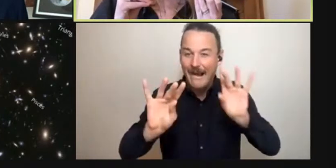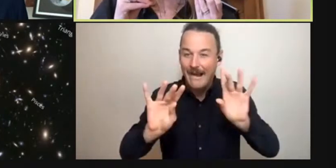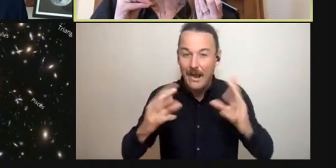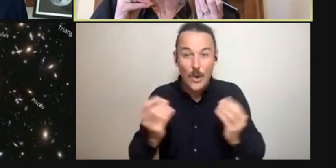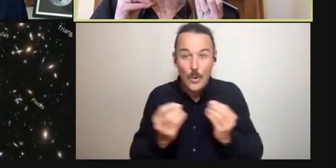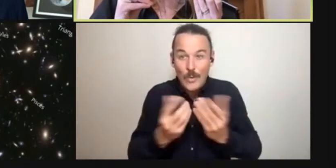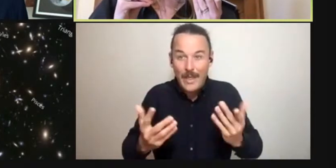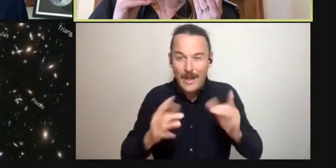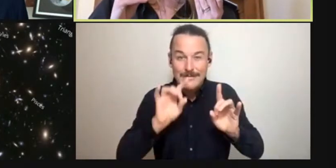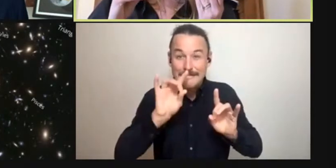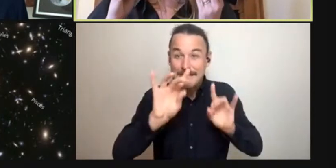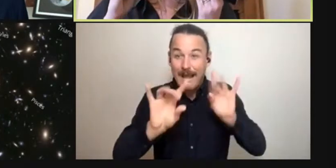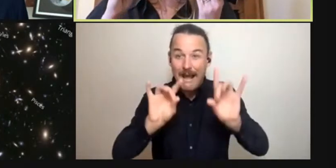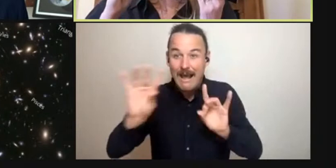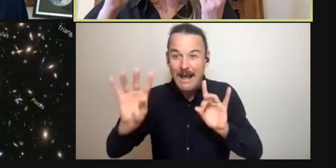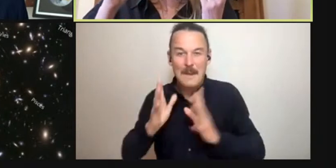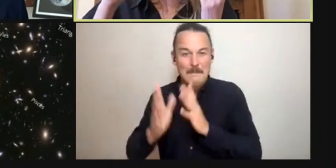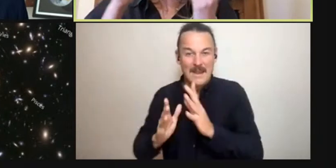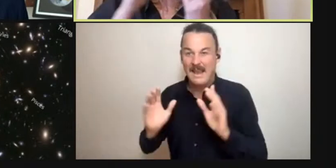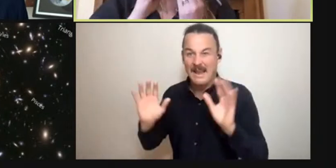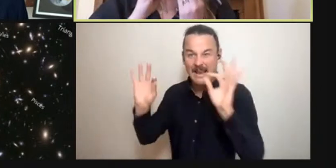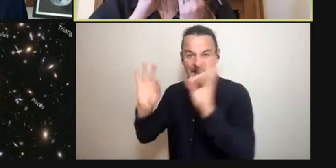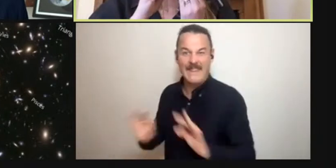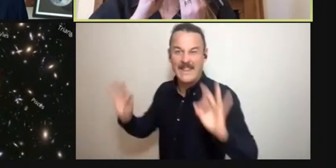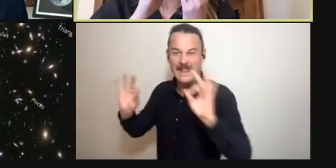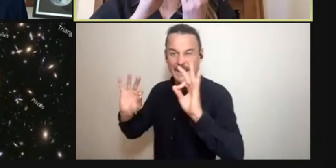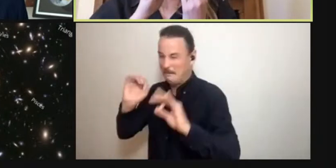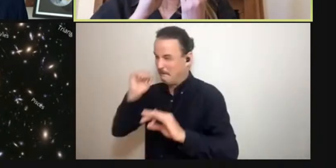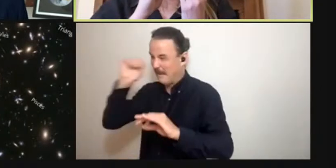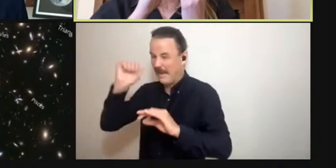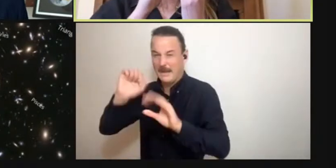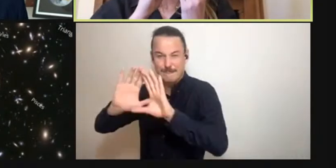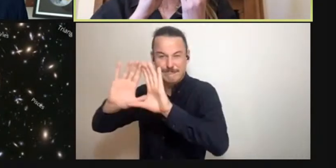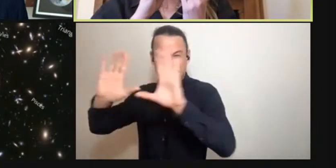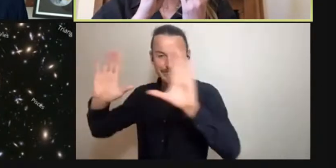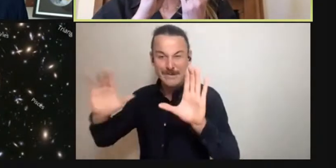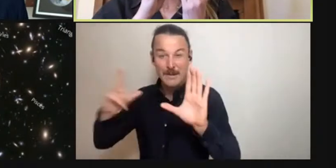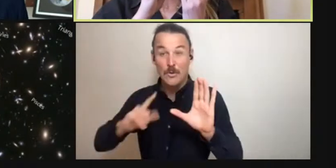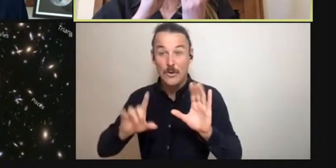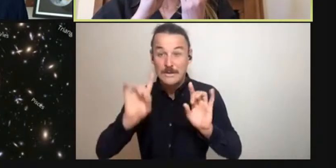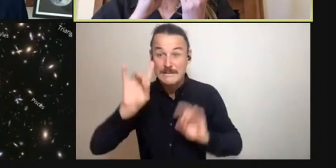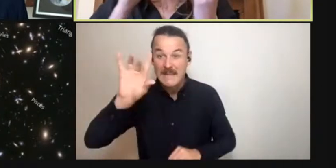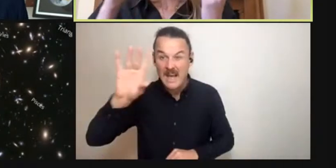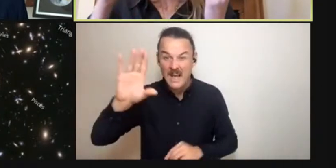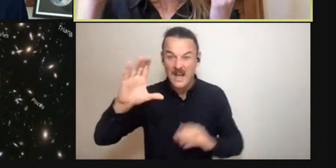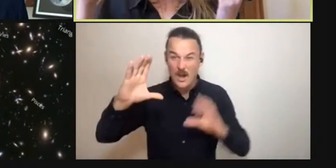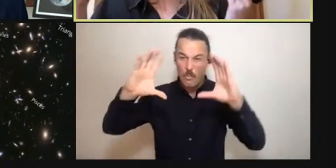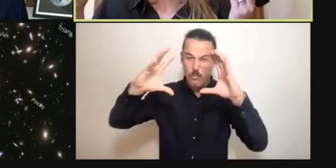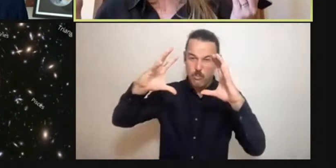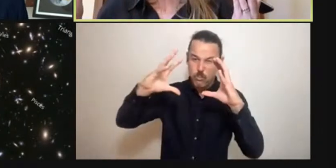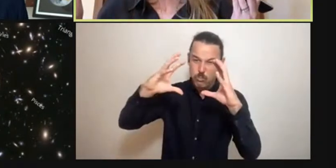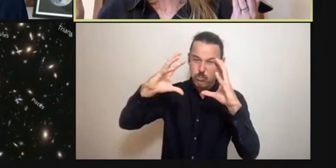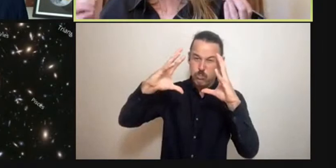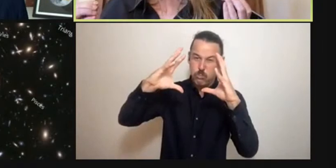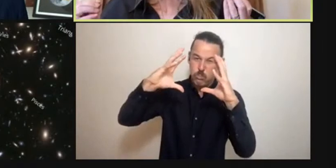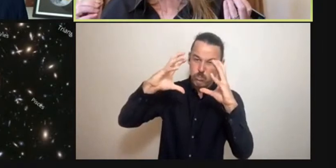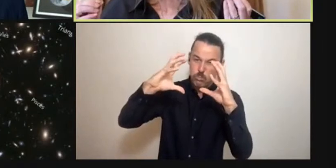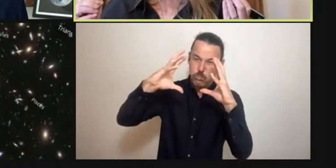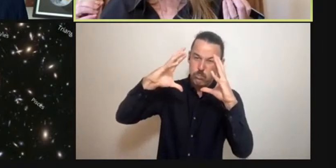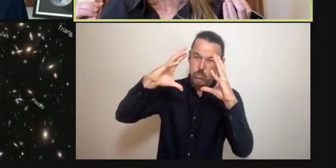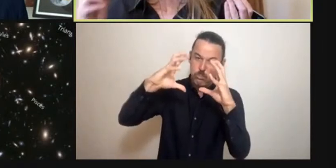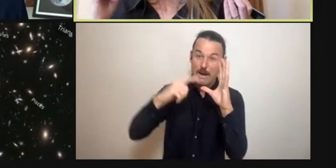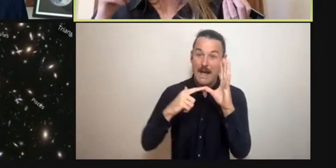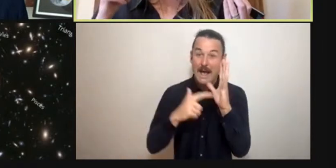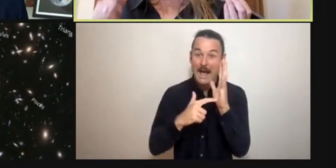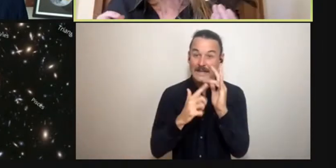much pressure that atoms are actually mushed together and fused and build up heavier and heavier